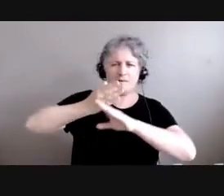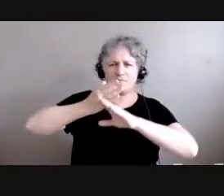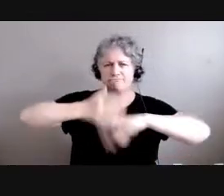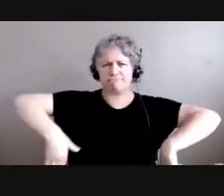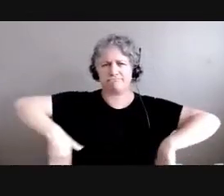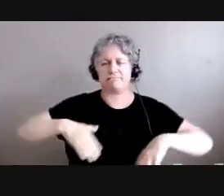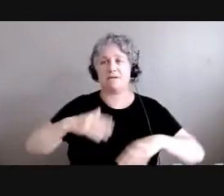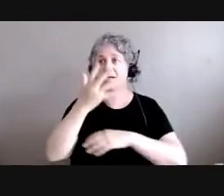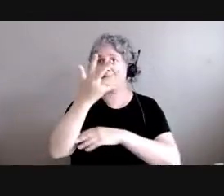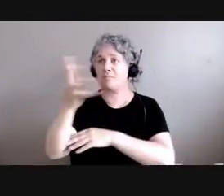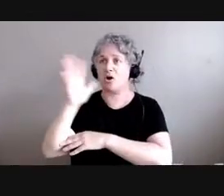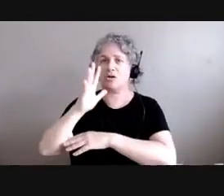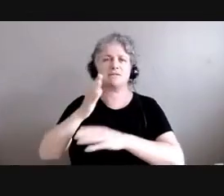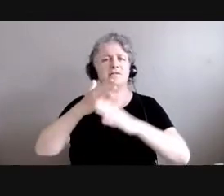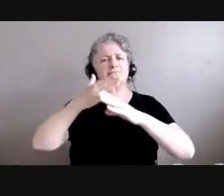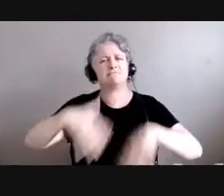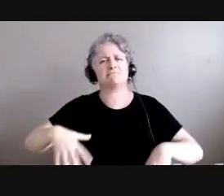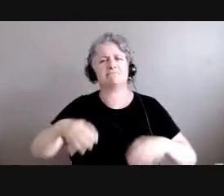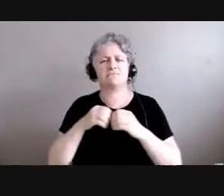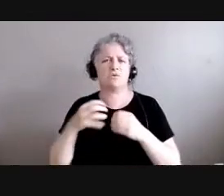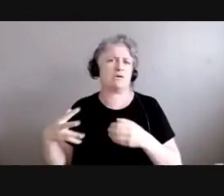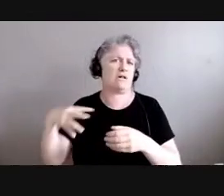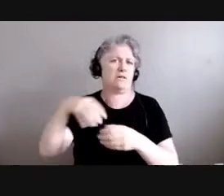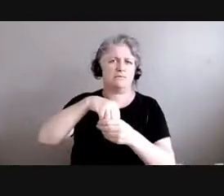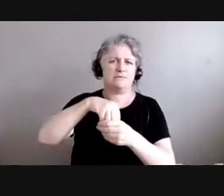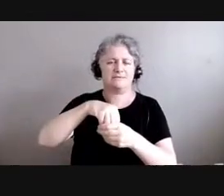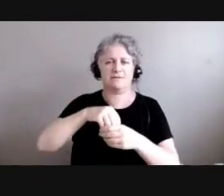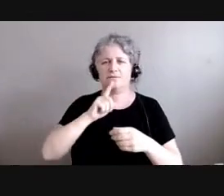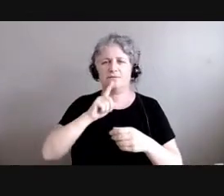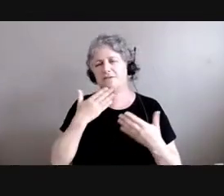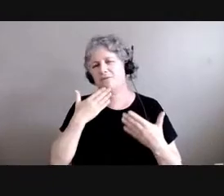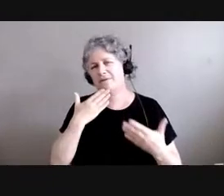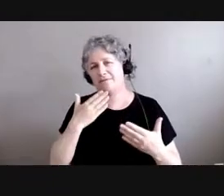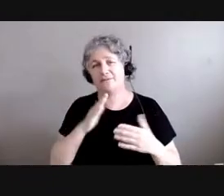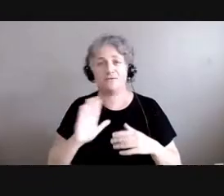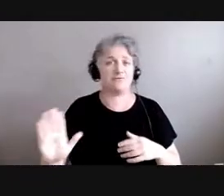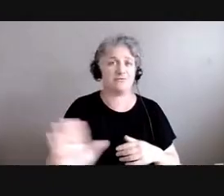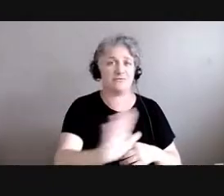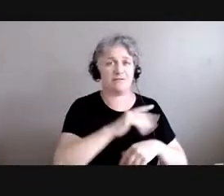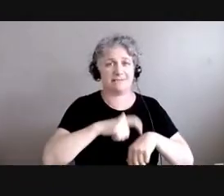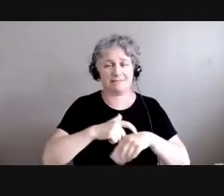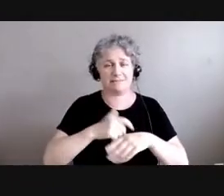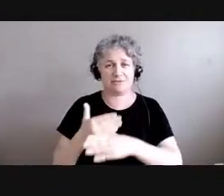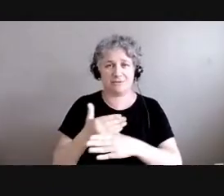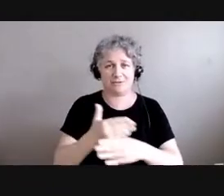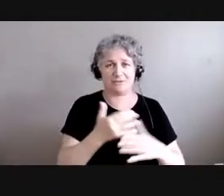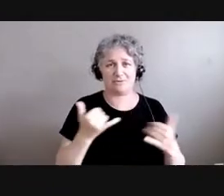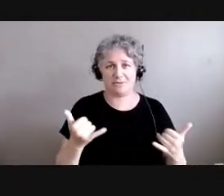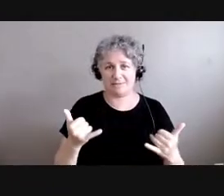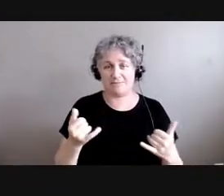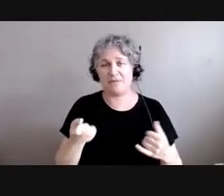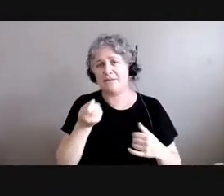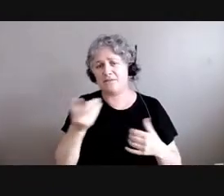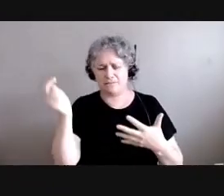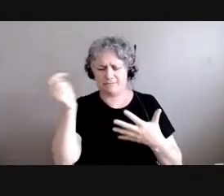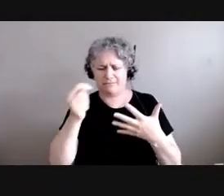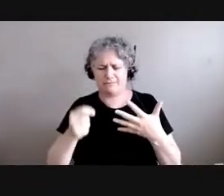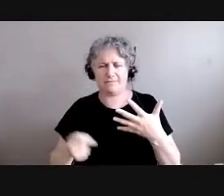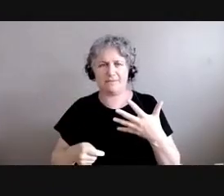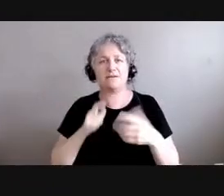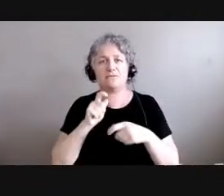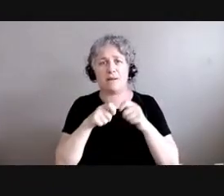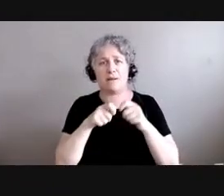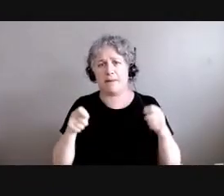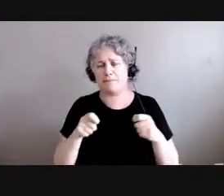inclusive, and we're just so grateful for everyone for sharing their time with us today. I have a few housekeeping items as we wrap